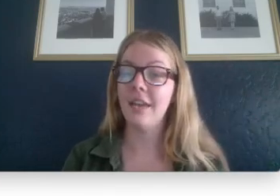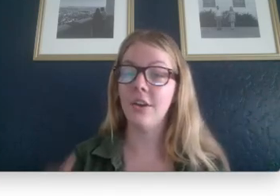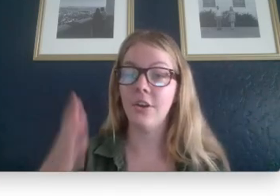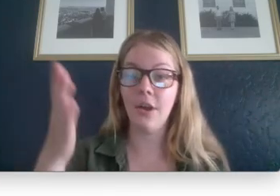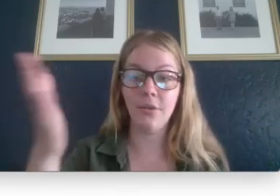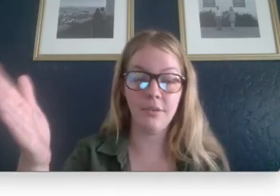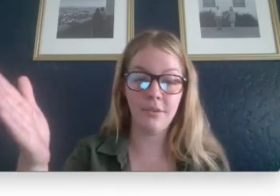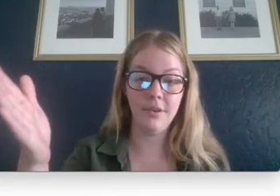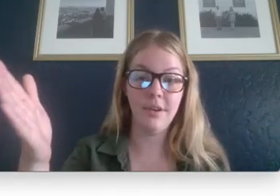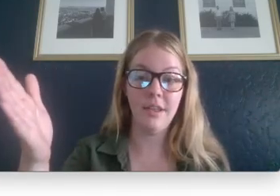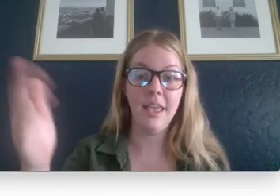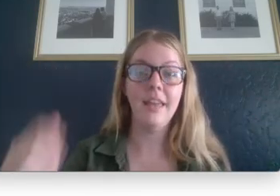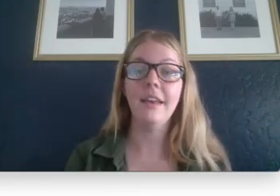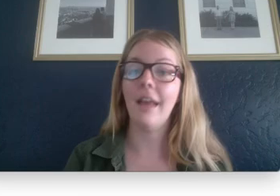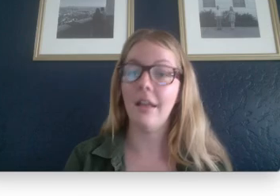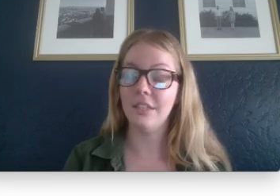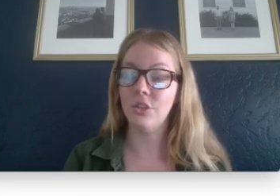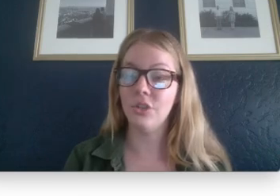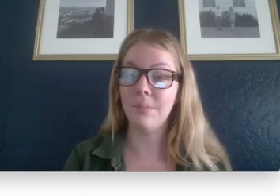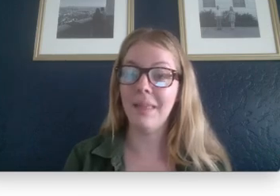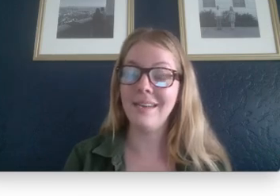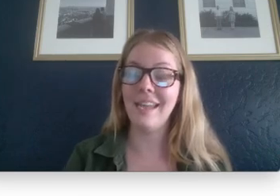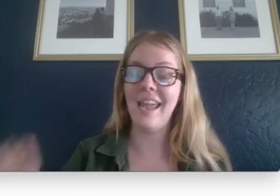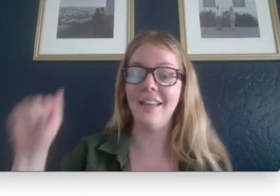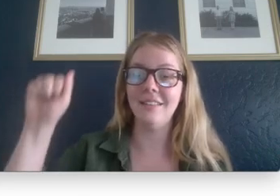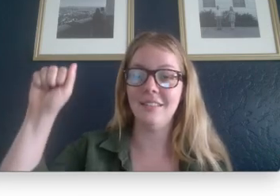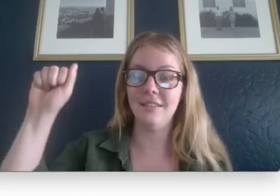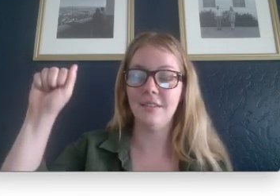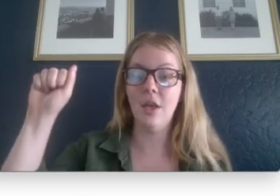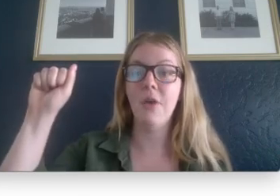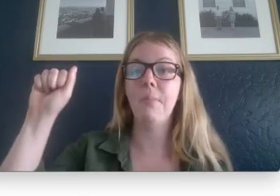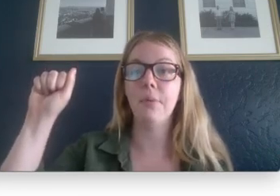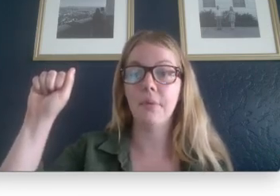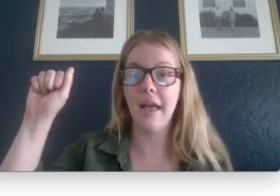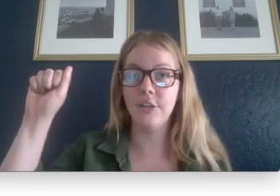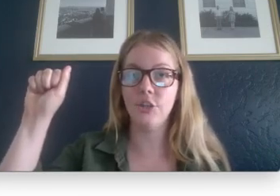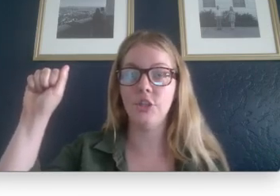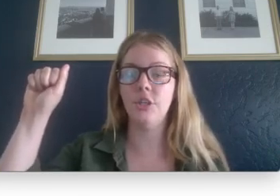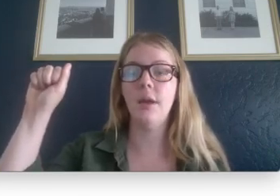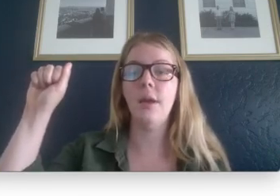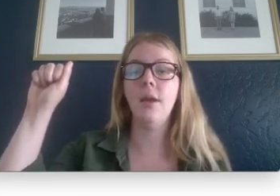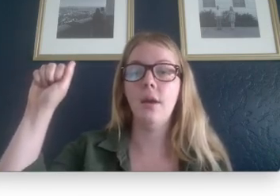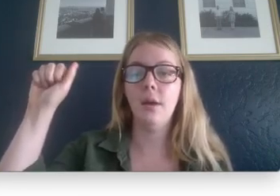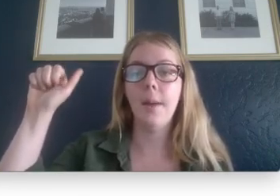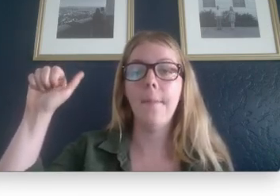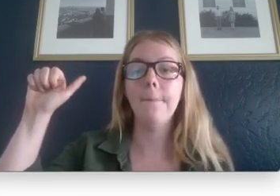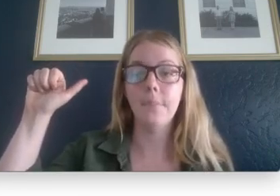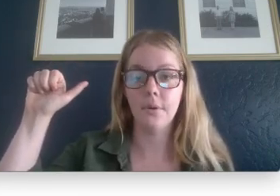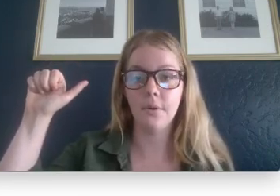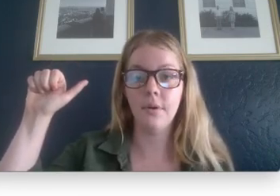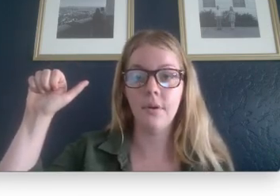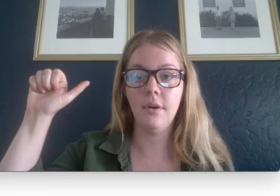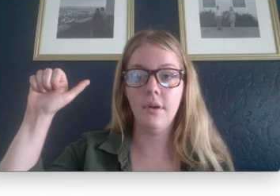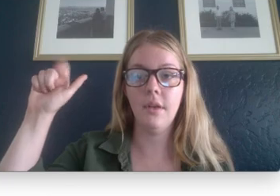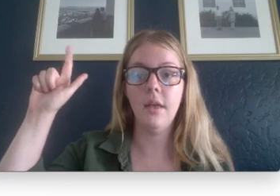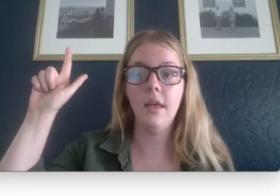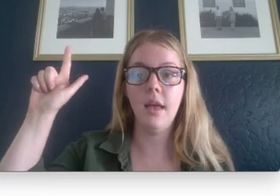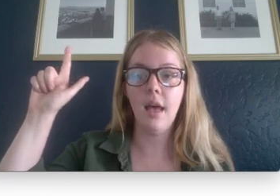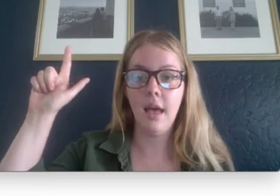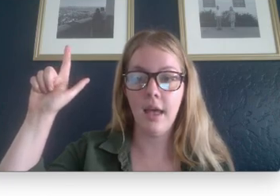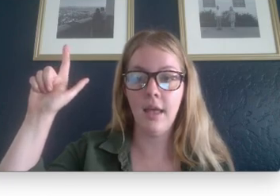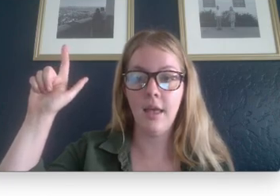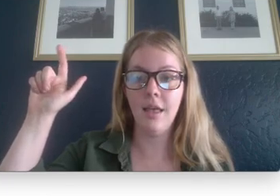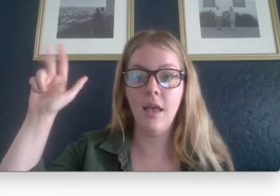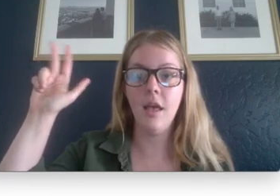Say it on your own. Now let's use our blending hands. Brush. Brr.